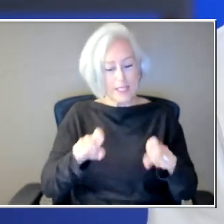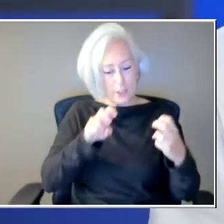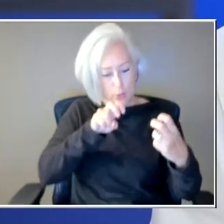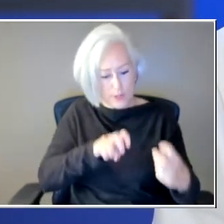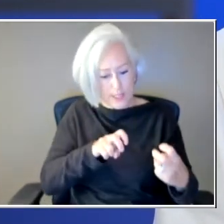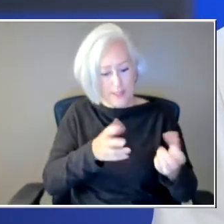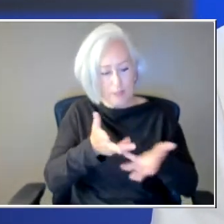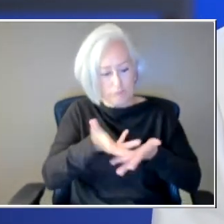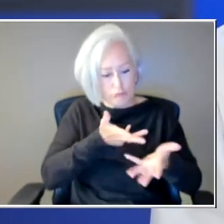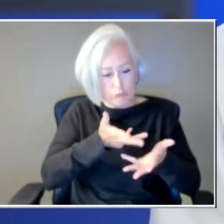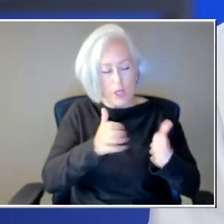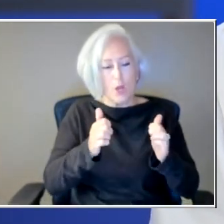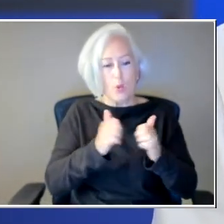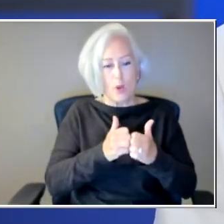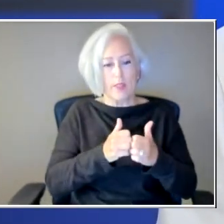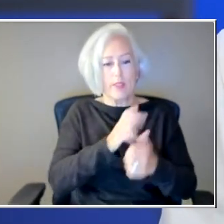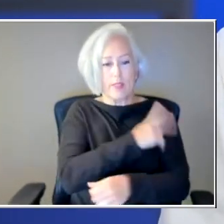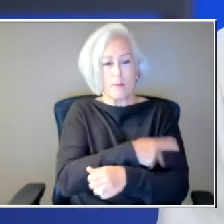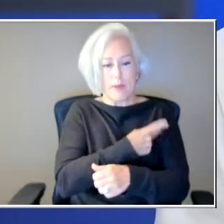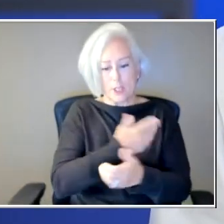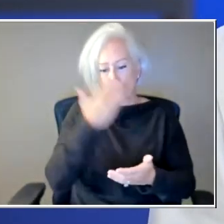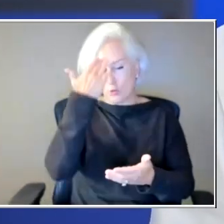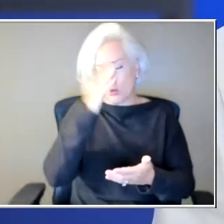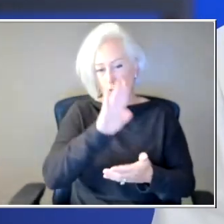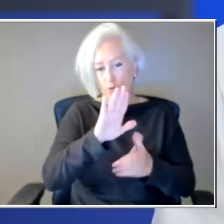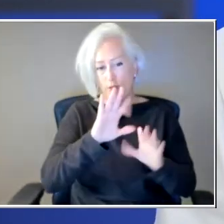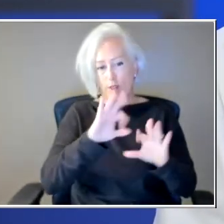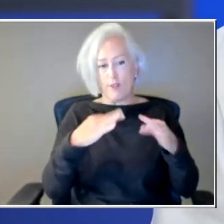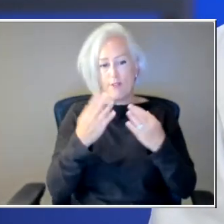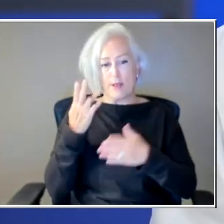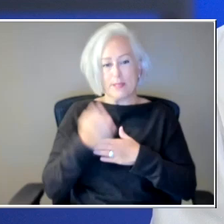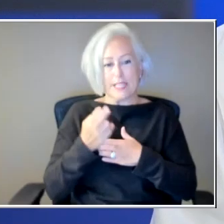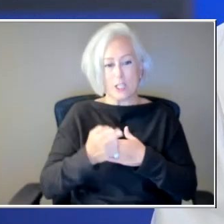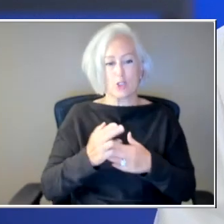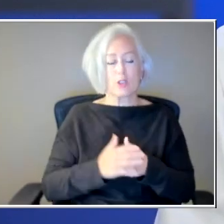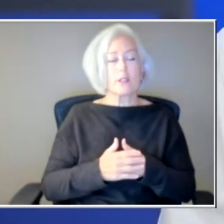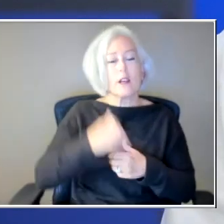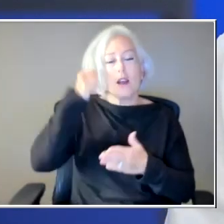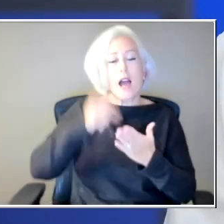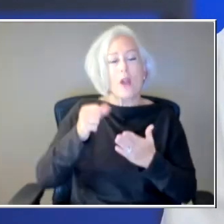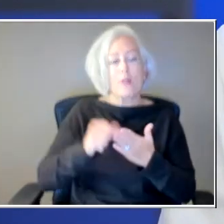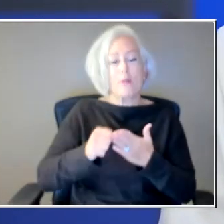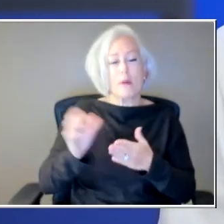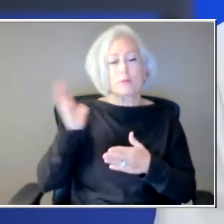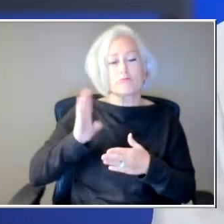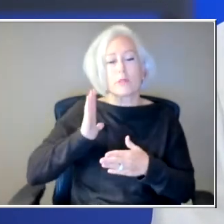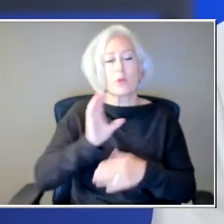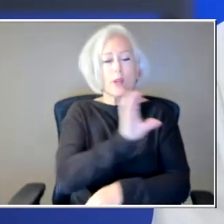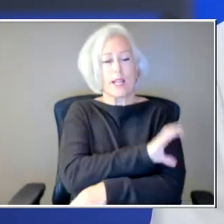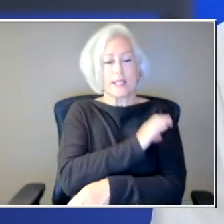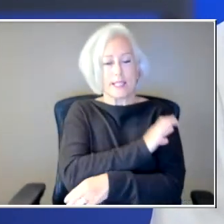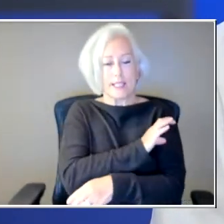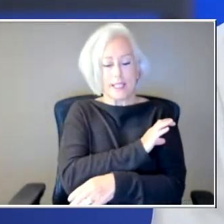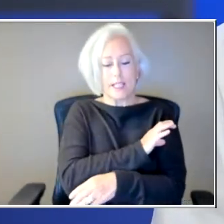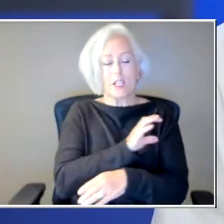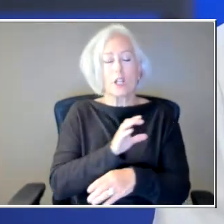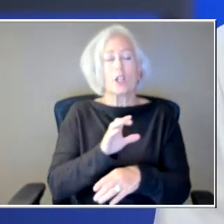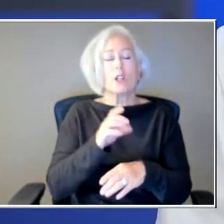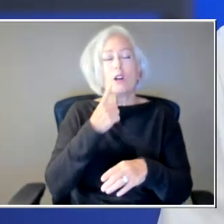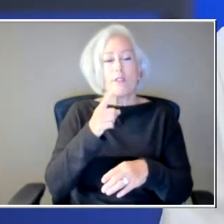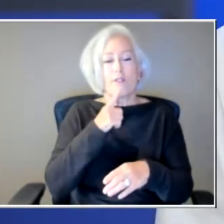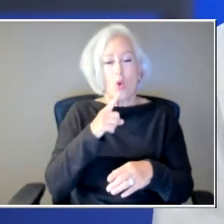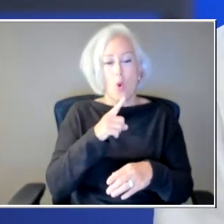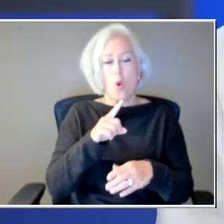good family history. I recall this incident when I used to do clinics for medical students in New York, and there was this medical student who was 19 who came to